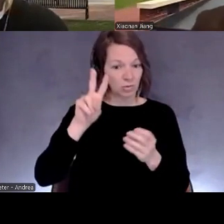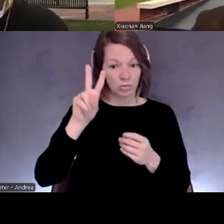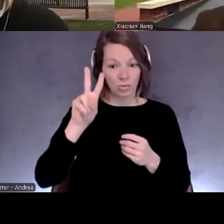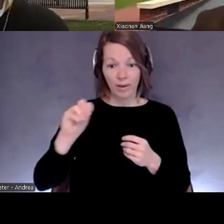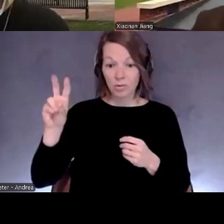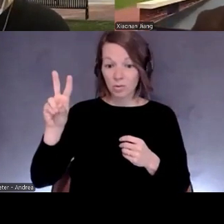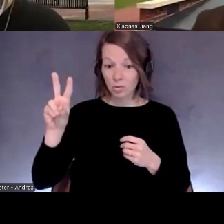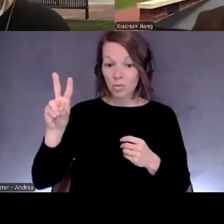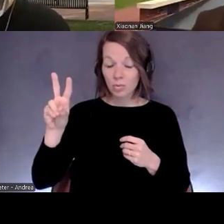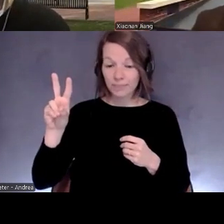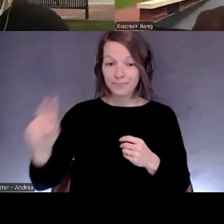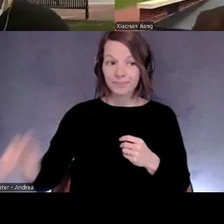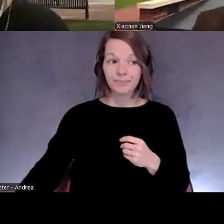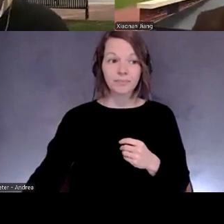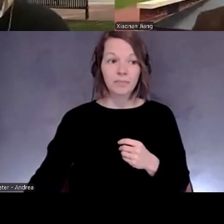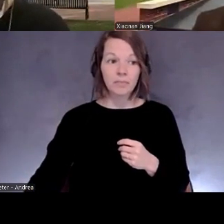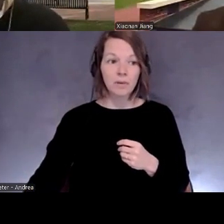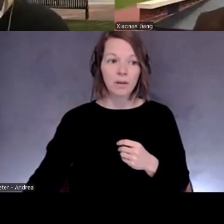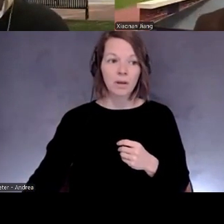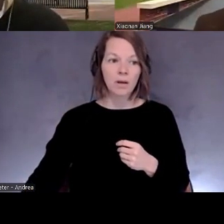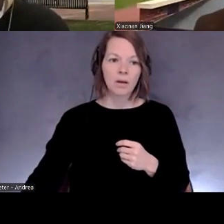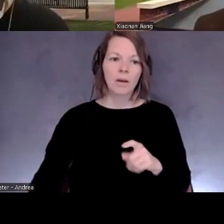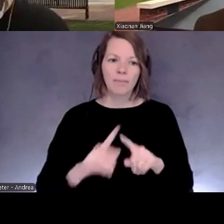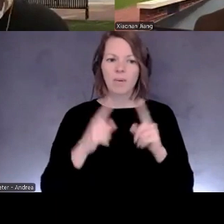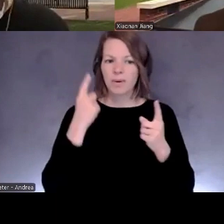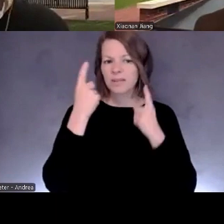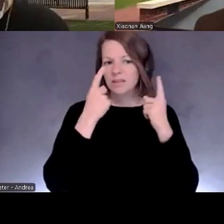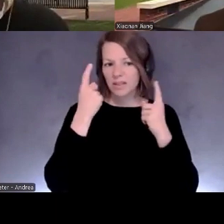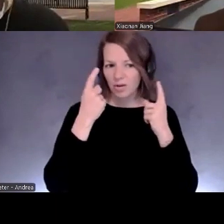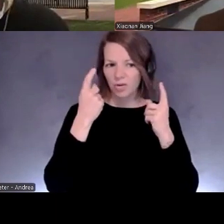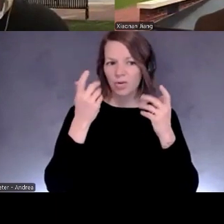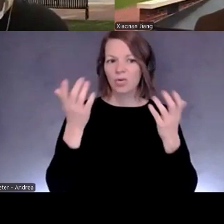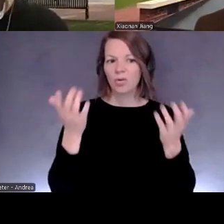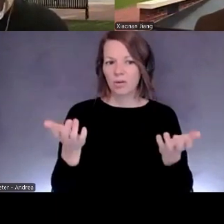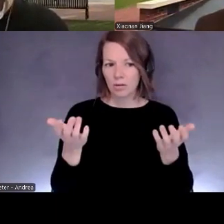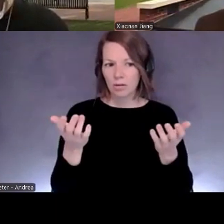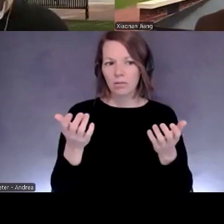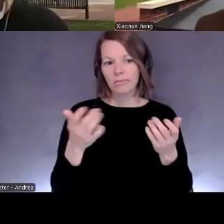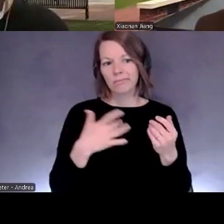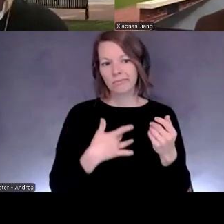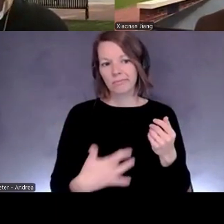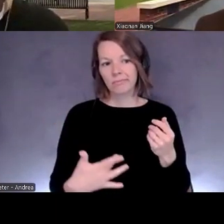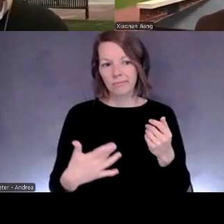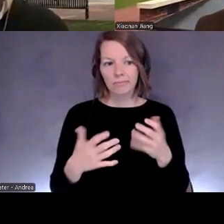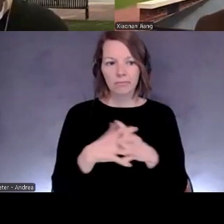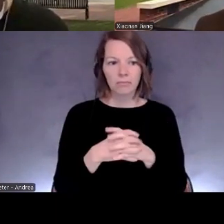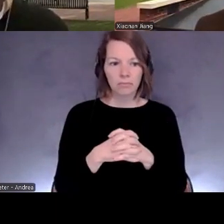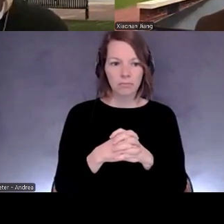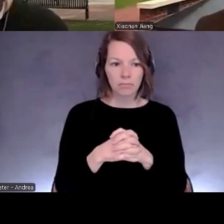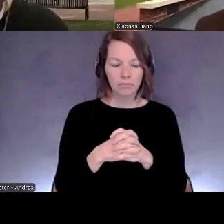2002. But we would certainly consider either a lit review or a meta-analysis article.